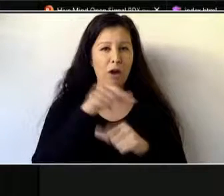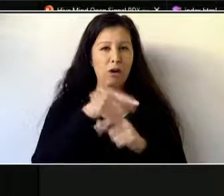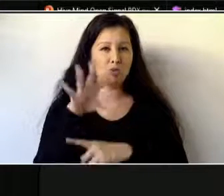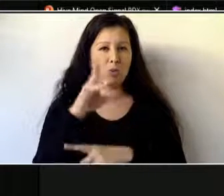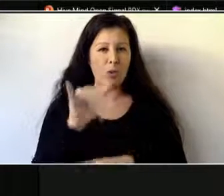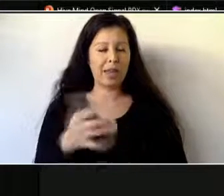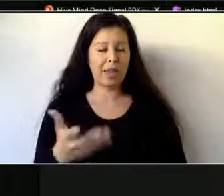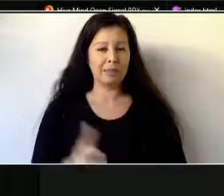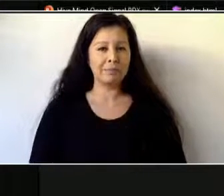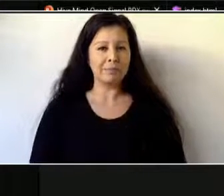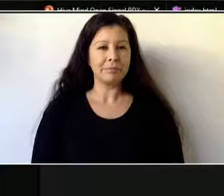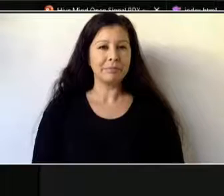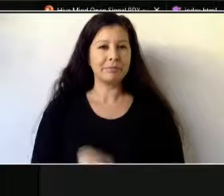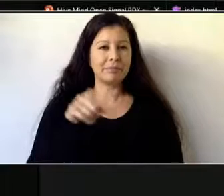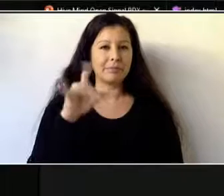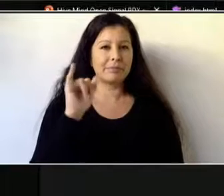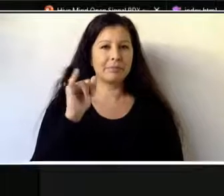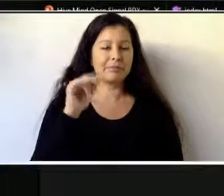that.